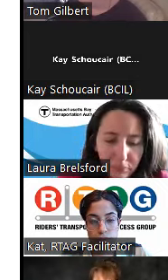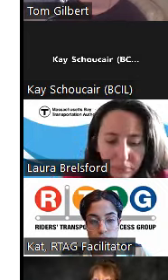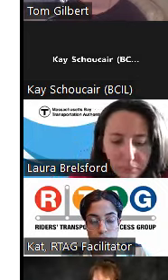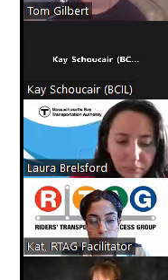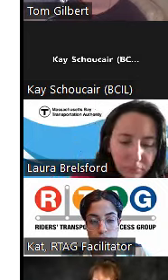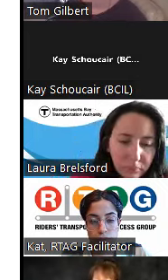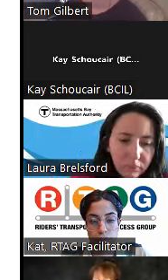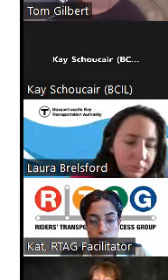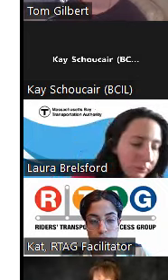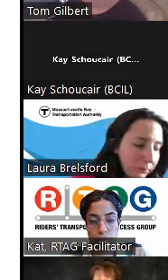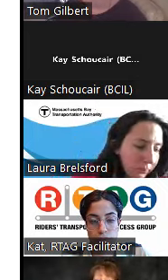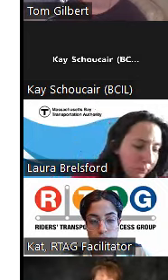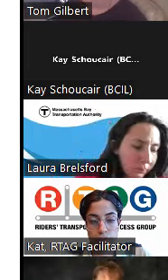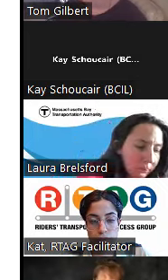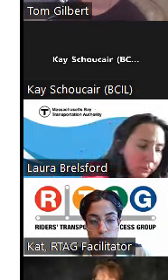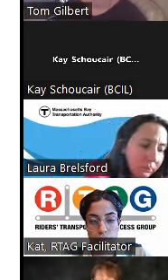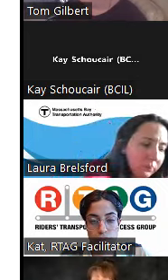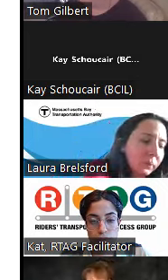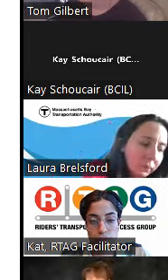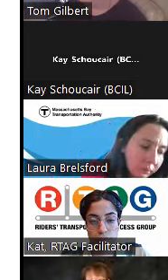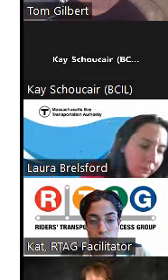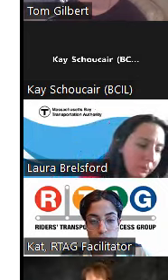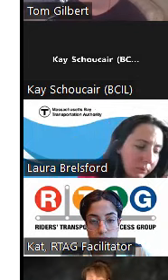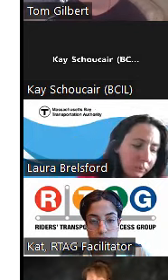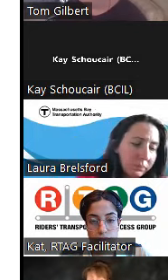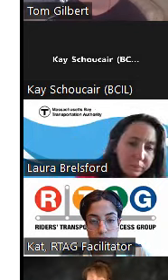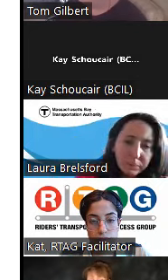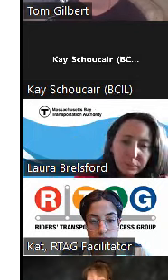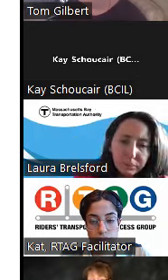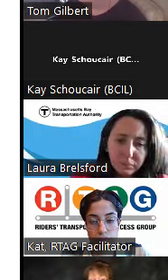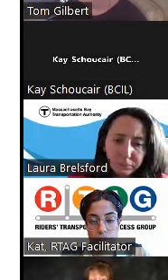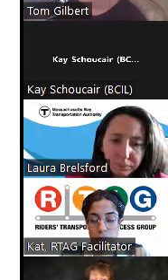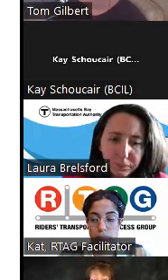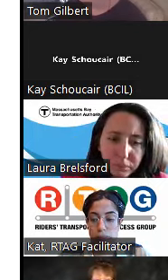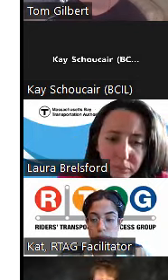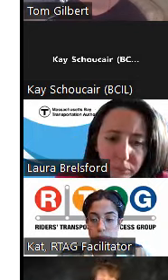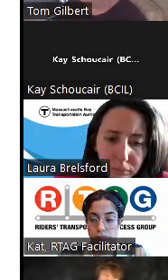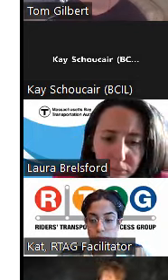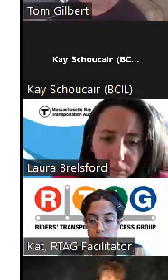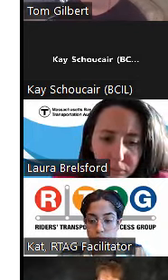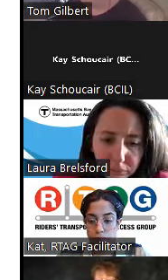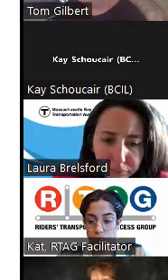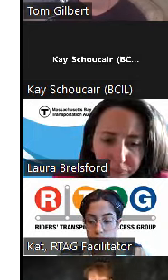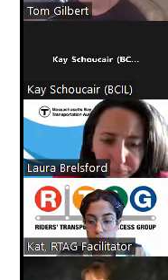I could get in and out of that comfortably, but trying to get on and off the train, like I said,